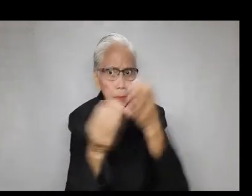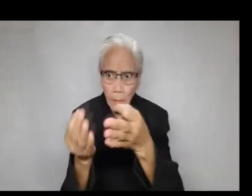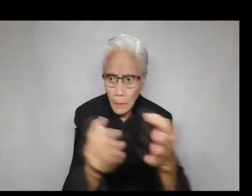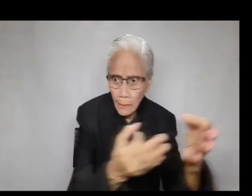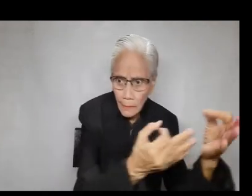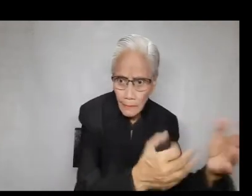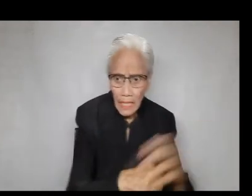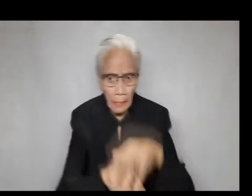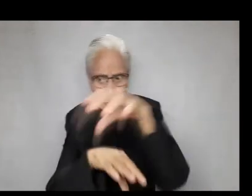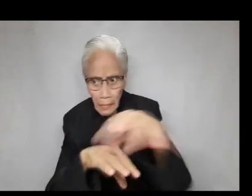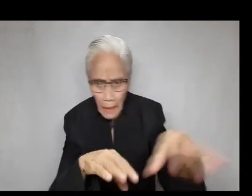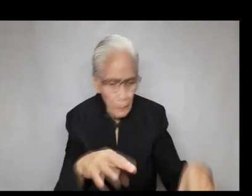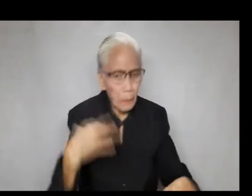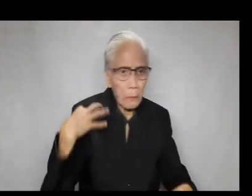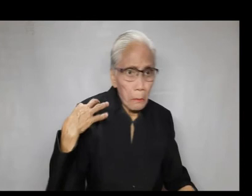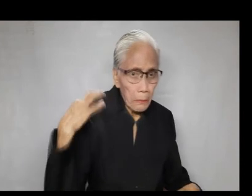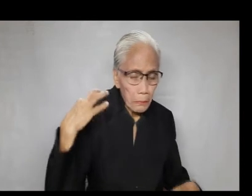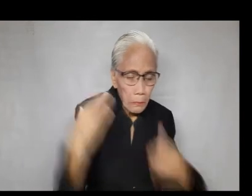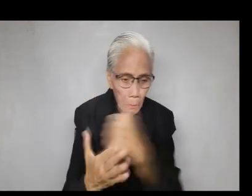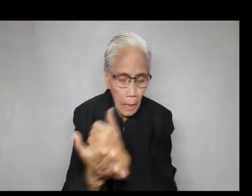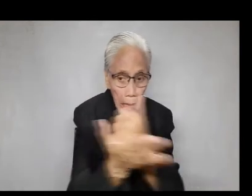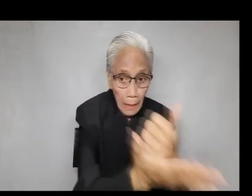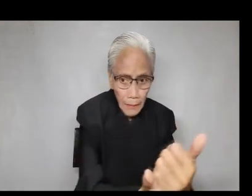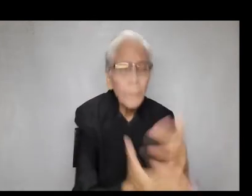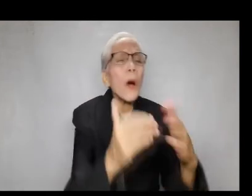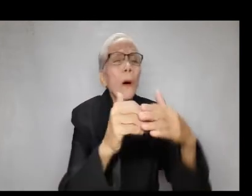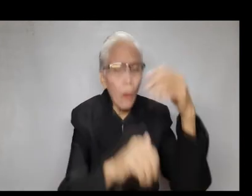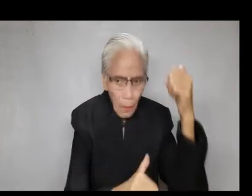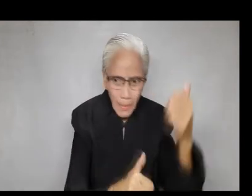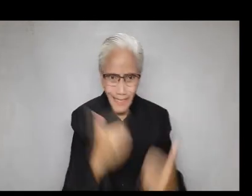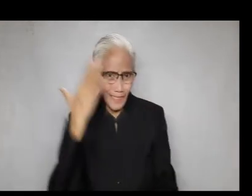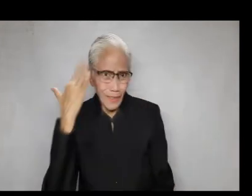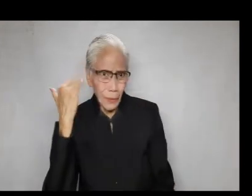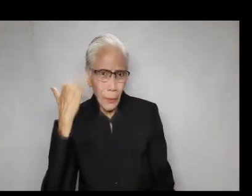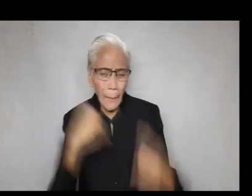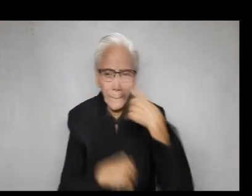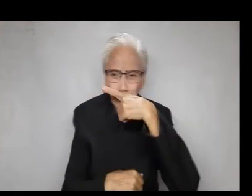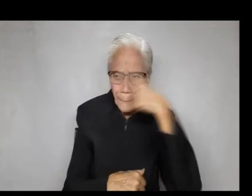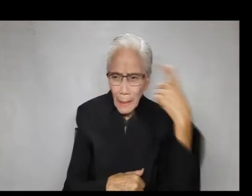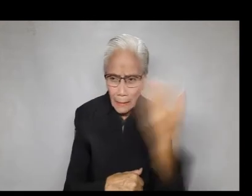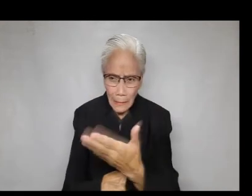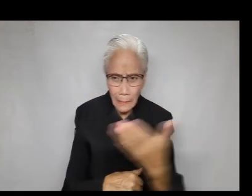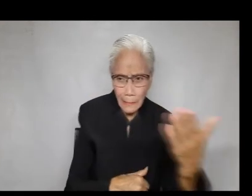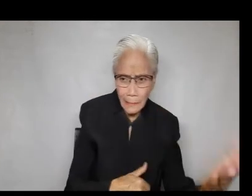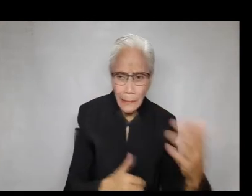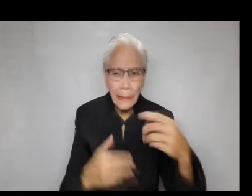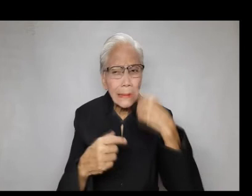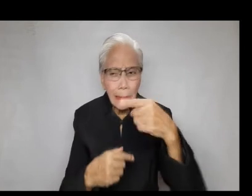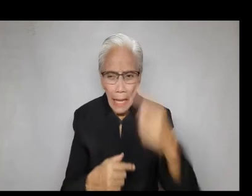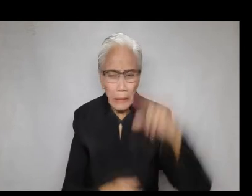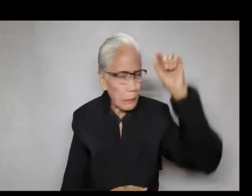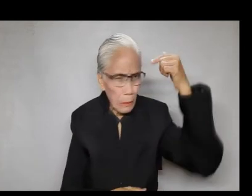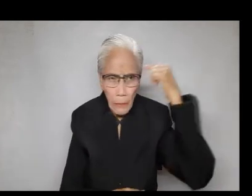kids, well, they almost stayed out of trouble. This is a family that was almost fed by neighbors who